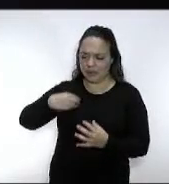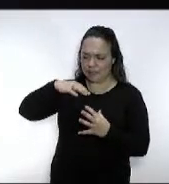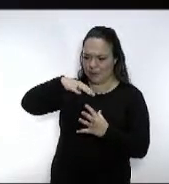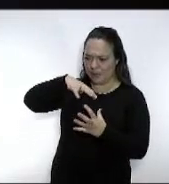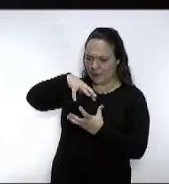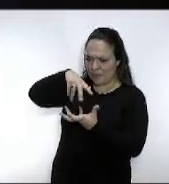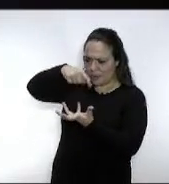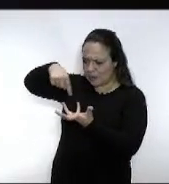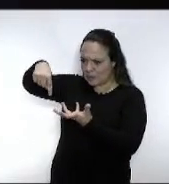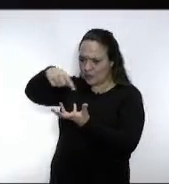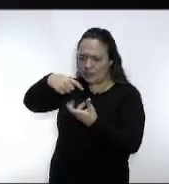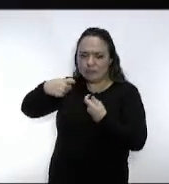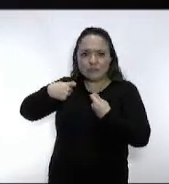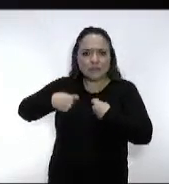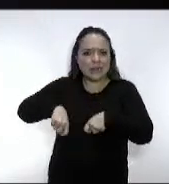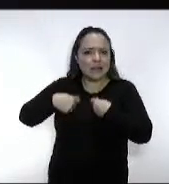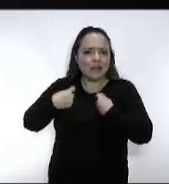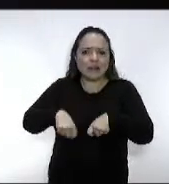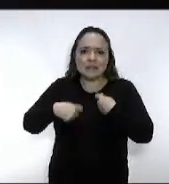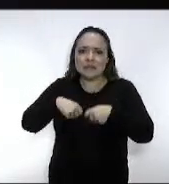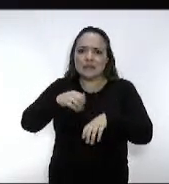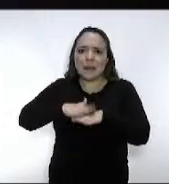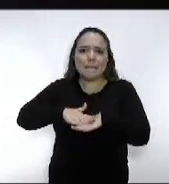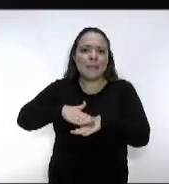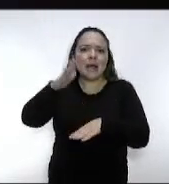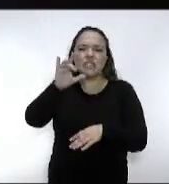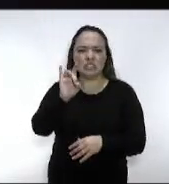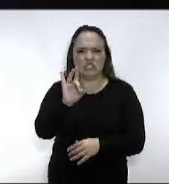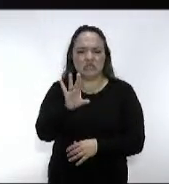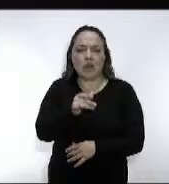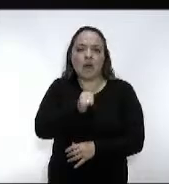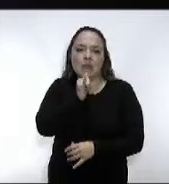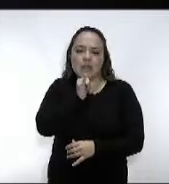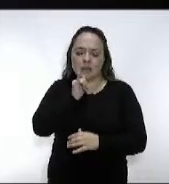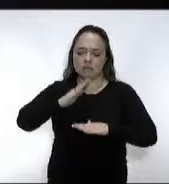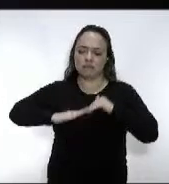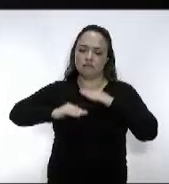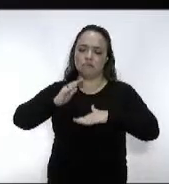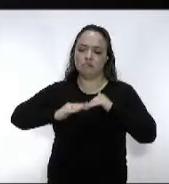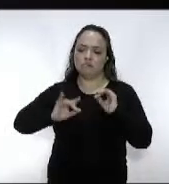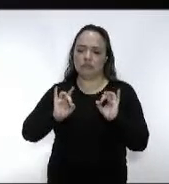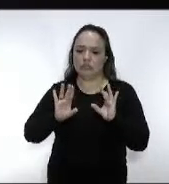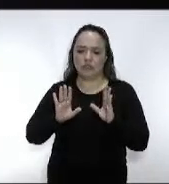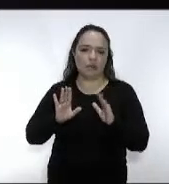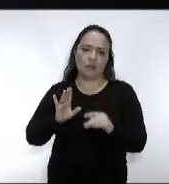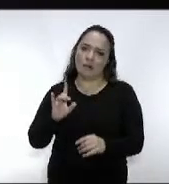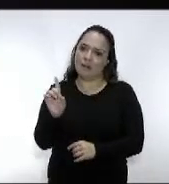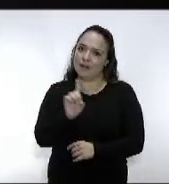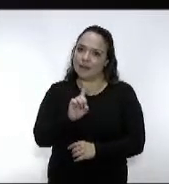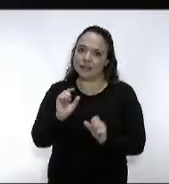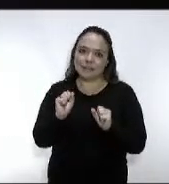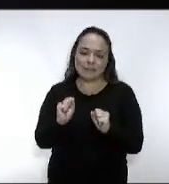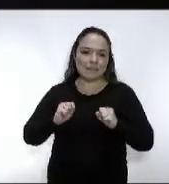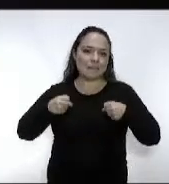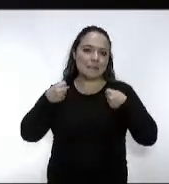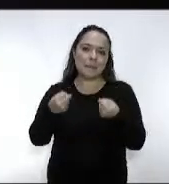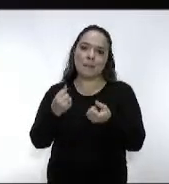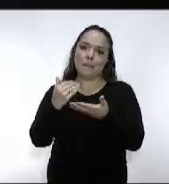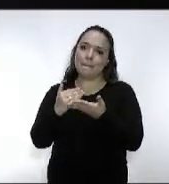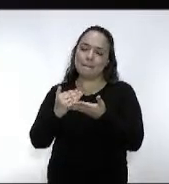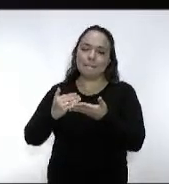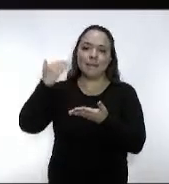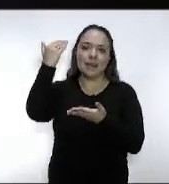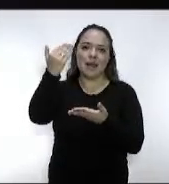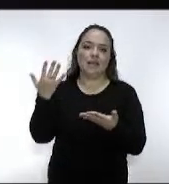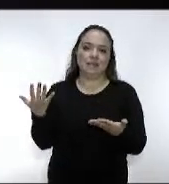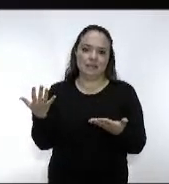all professionals have competencies that go way beyond from technical competencies of their professions and